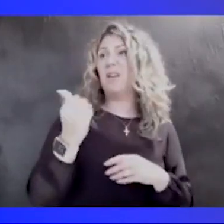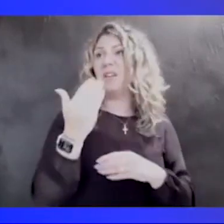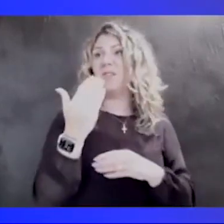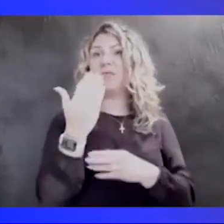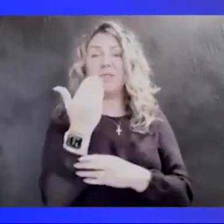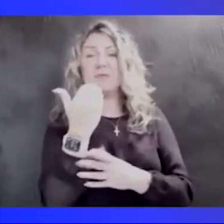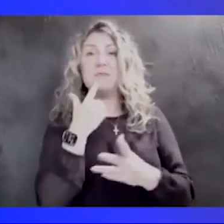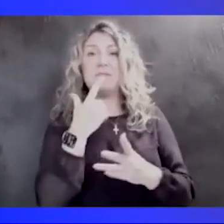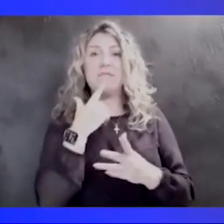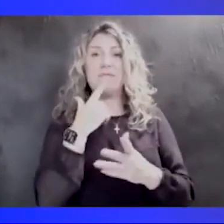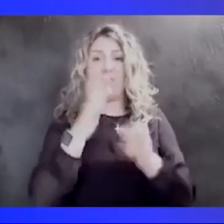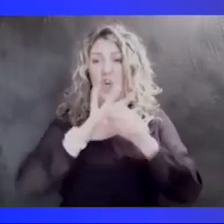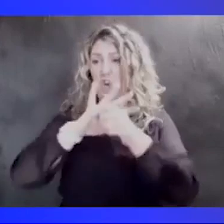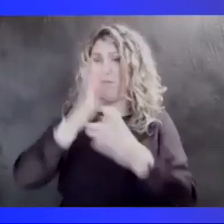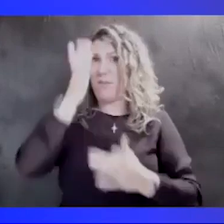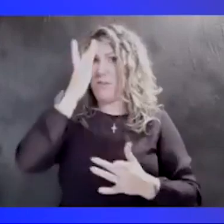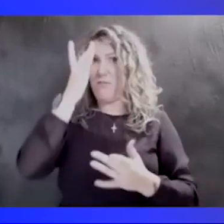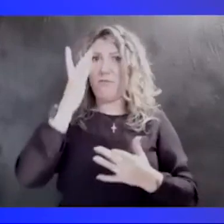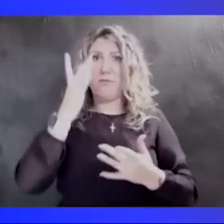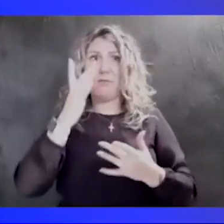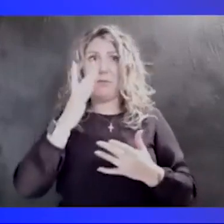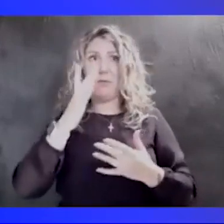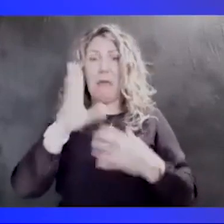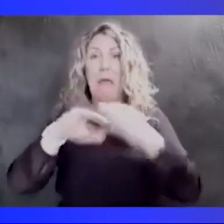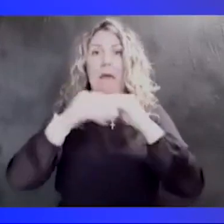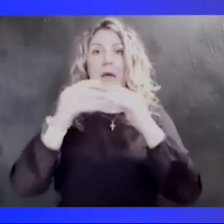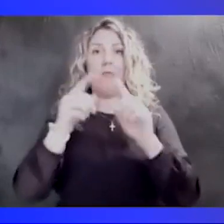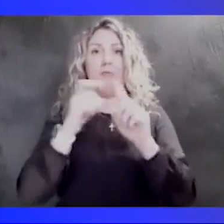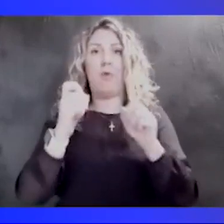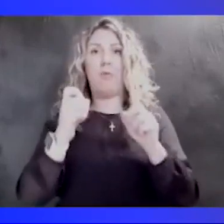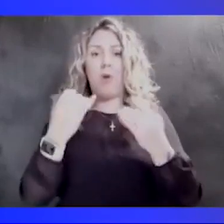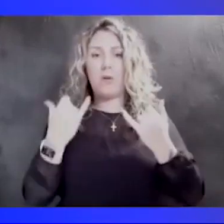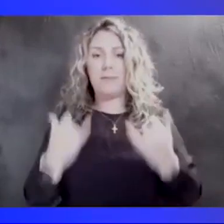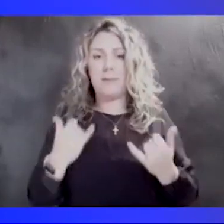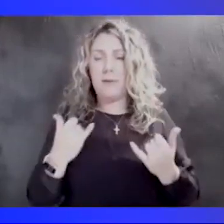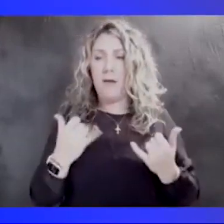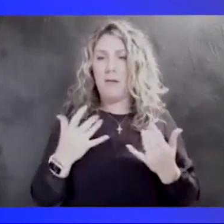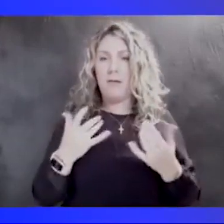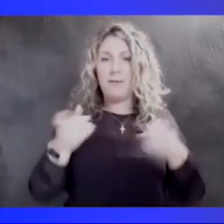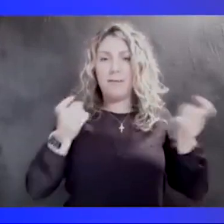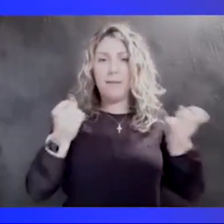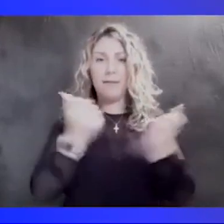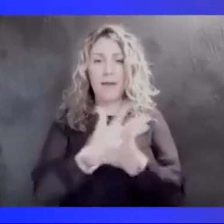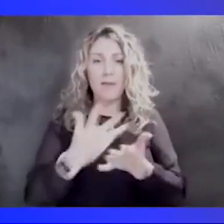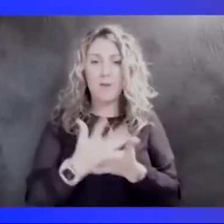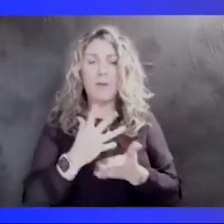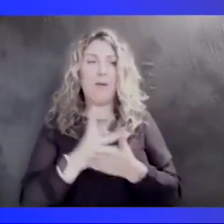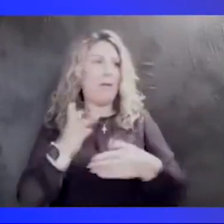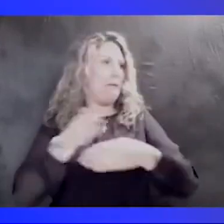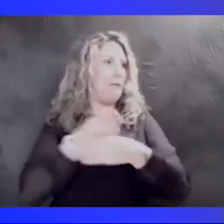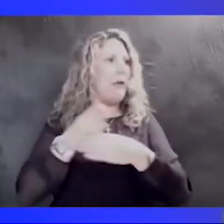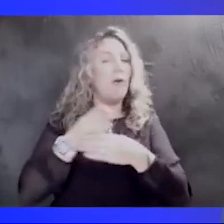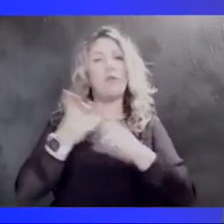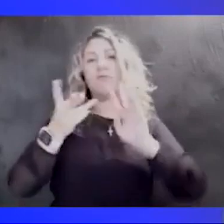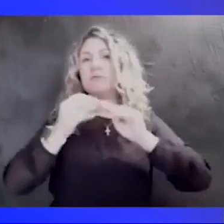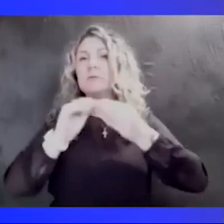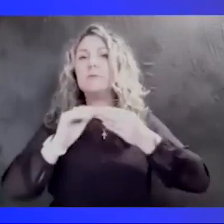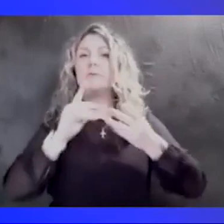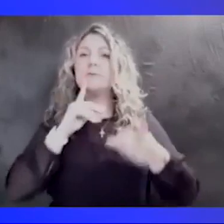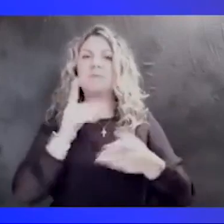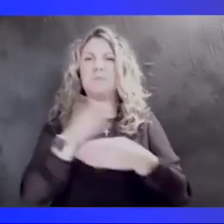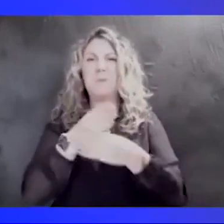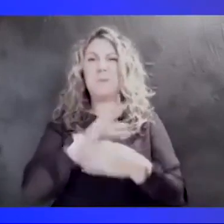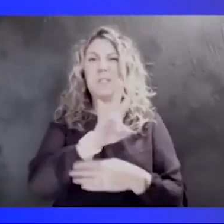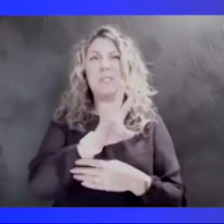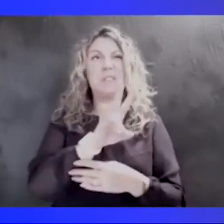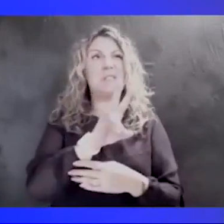illnesses on top of what we're dealing with. So when you think about our average daily census being between 700 and 800, where only about 20 of them